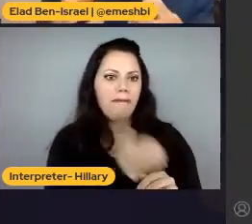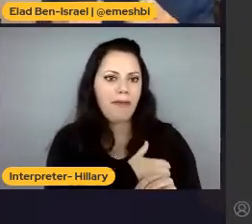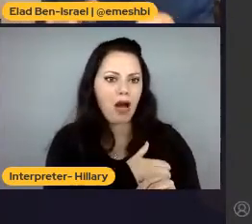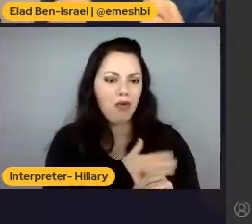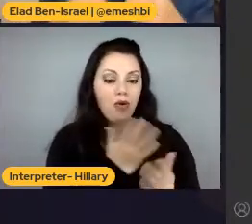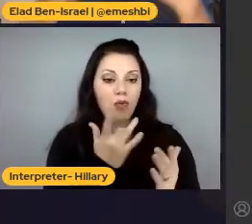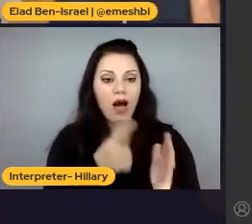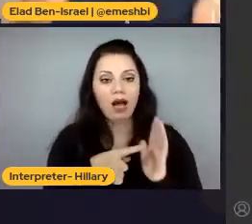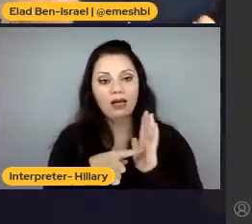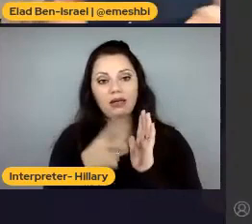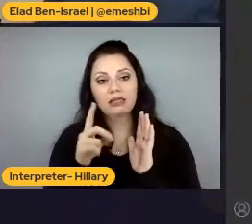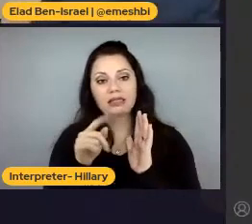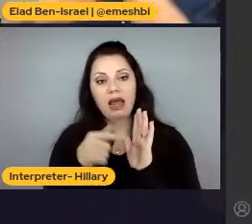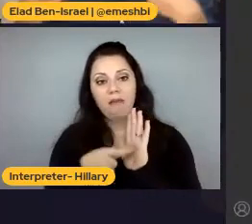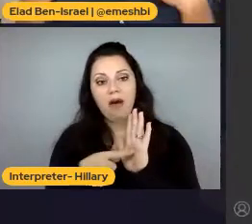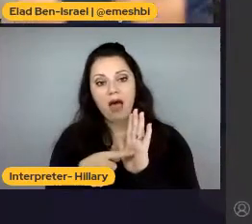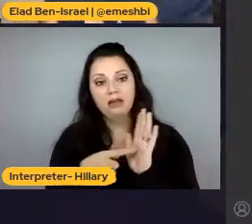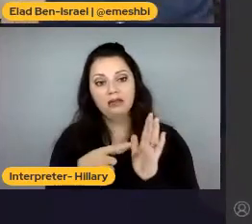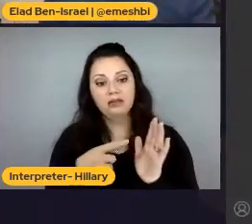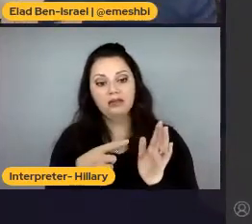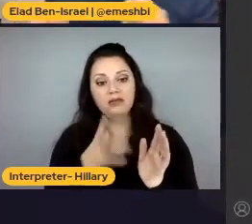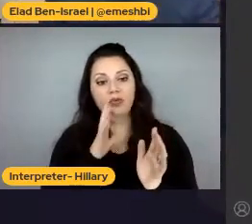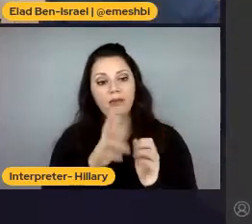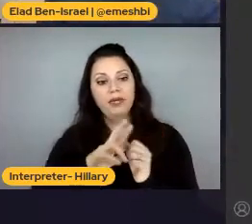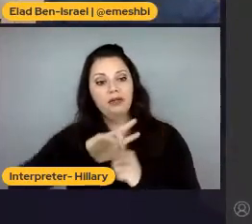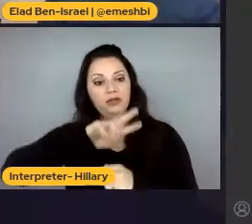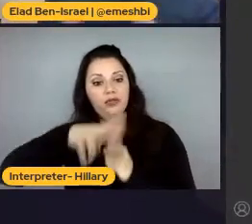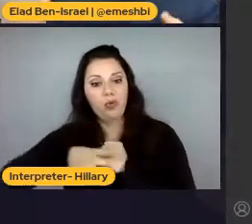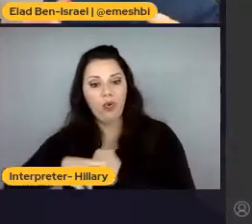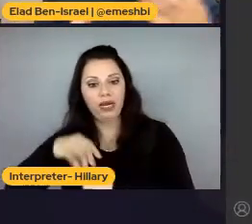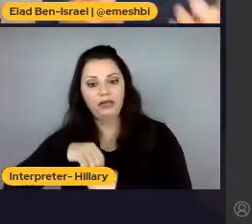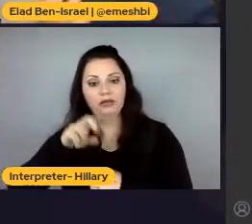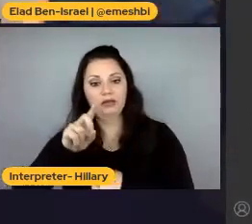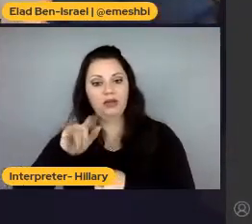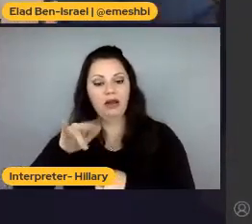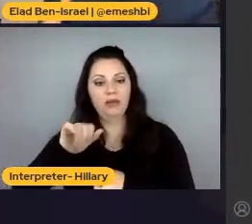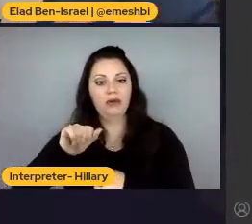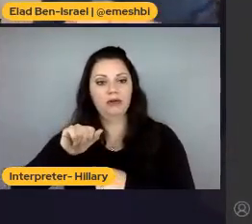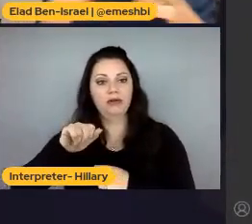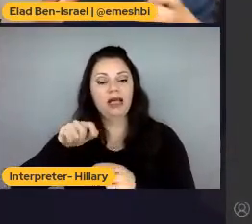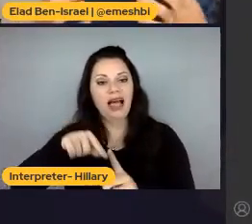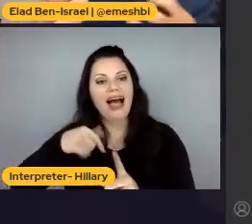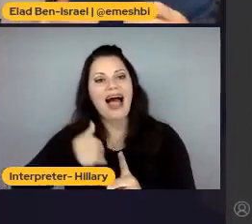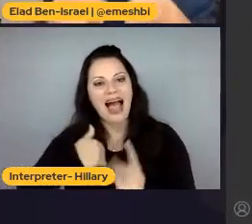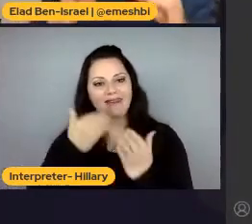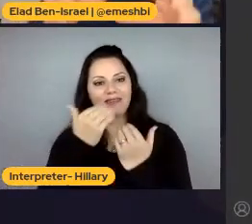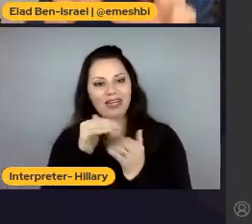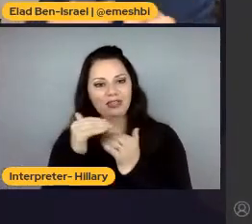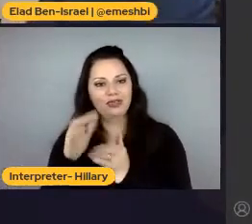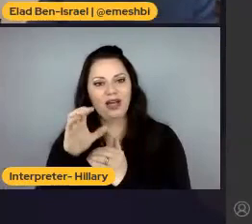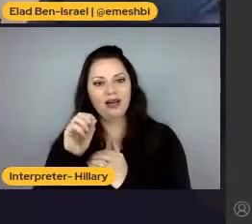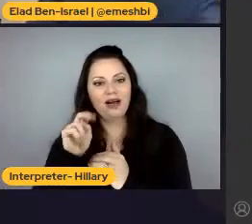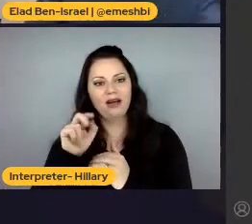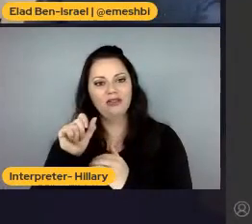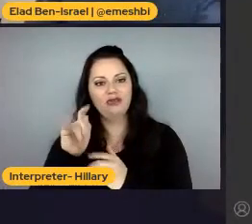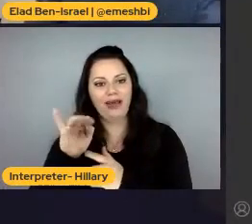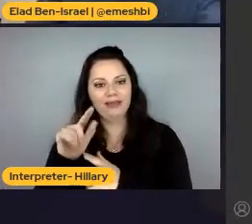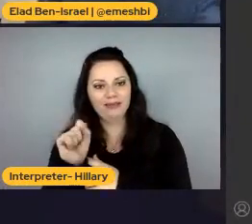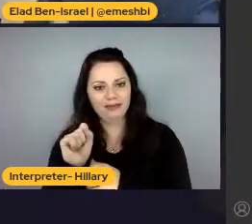data models, especially ones that are going to store into something like DynamoDB, have constraints, and so like the surface